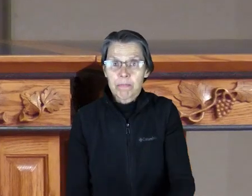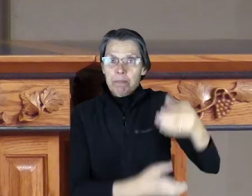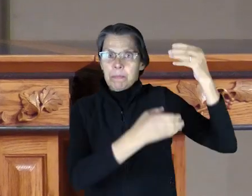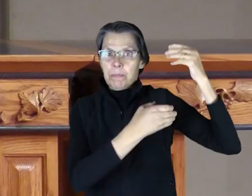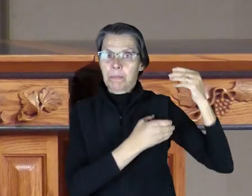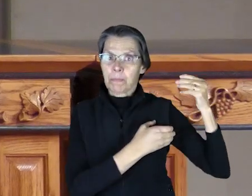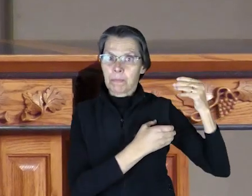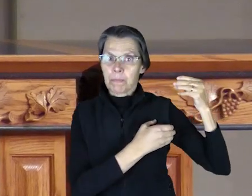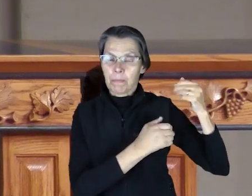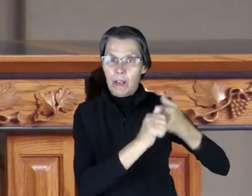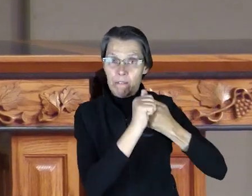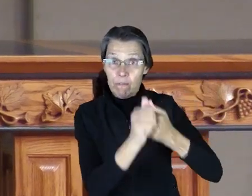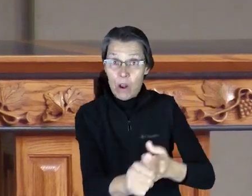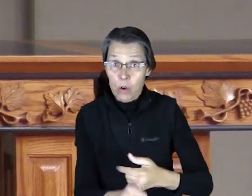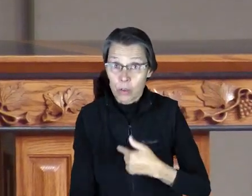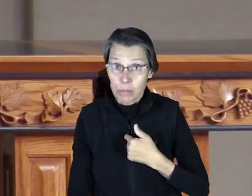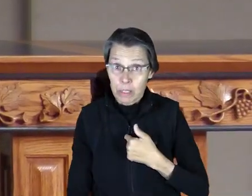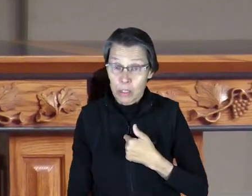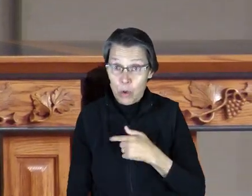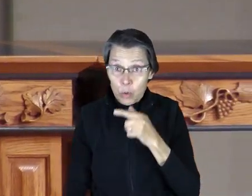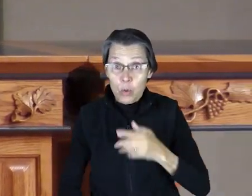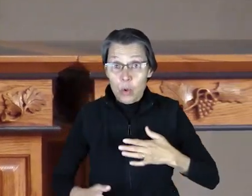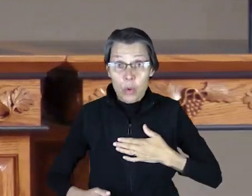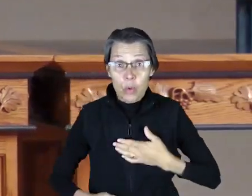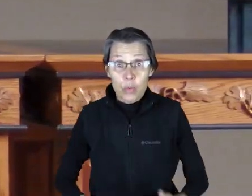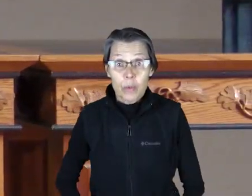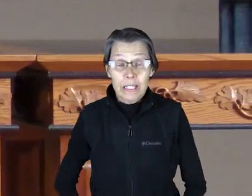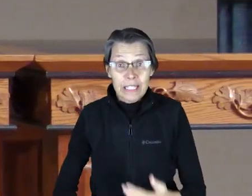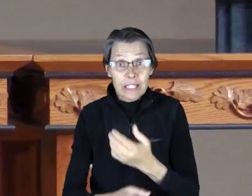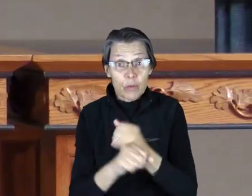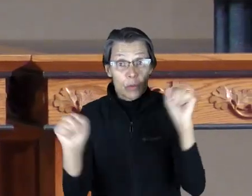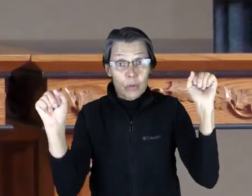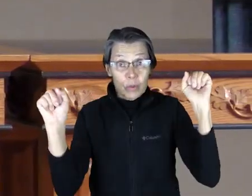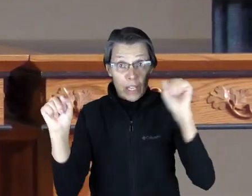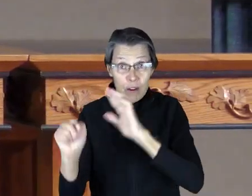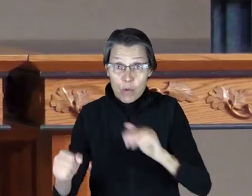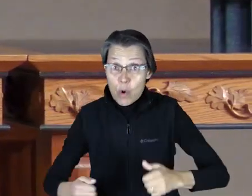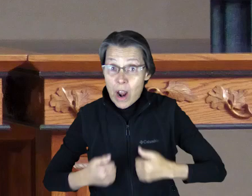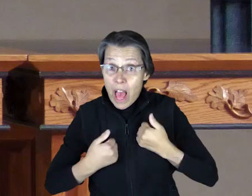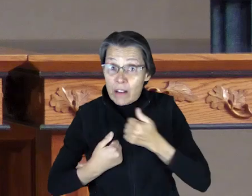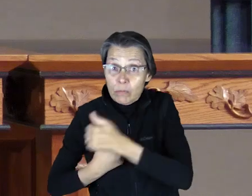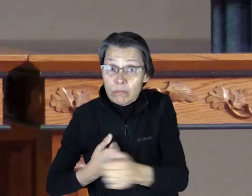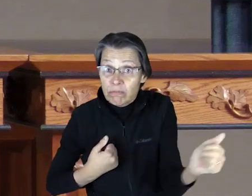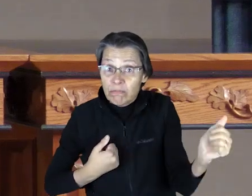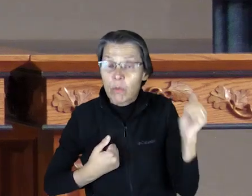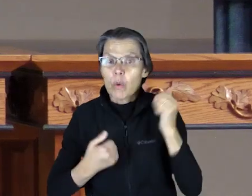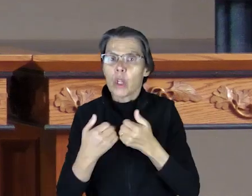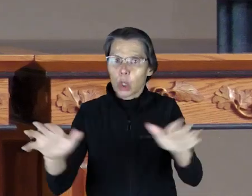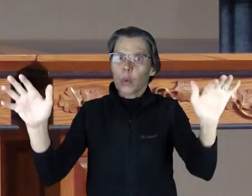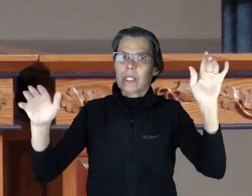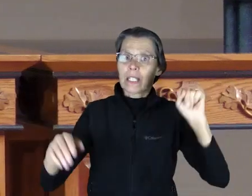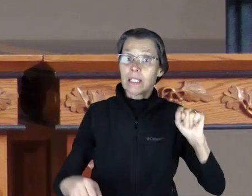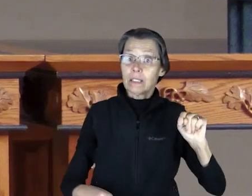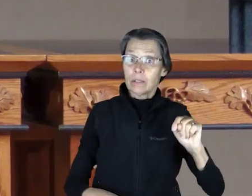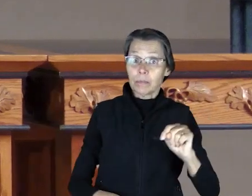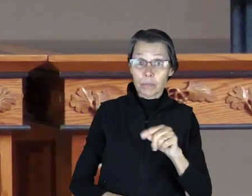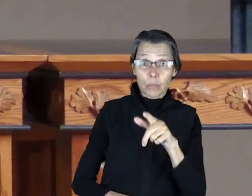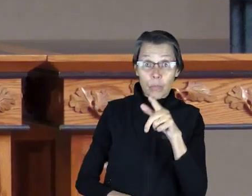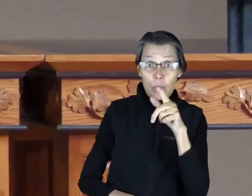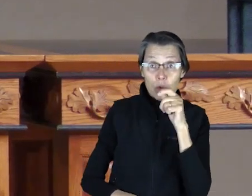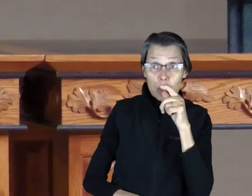lose them, and whoever is willing to lose their lives for my sake and the gospel will save them. And we immediately jump to what it